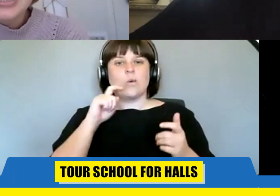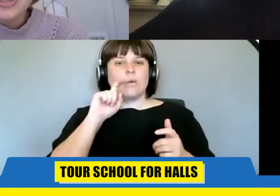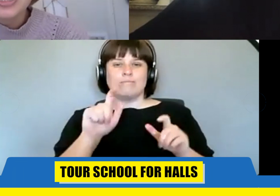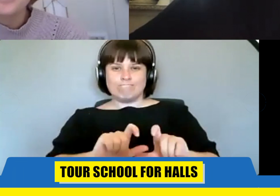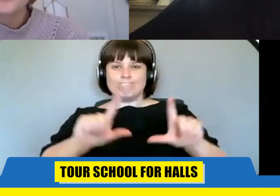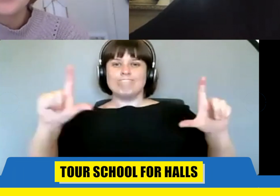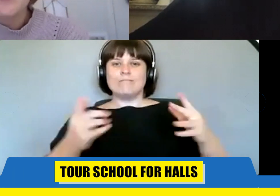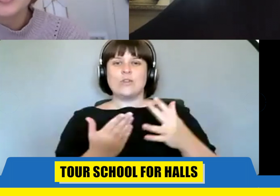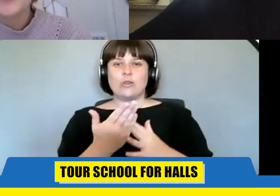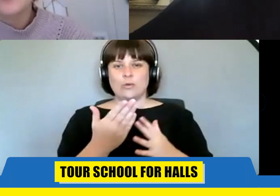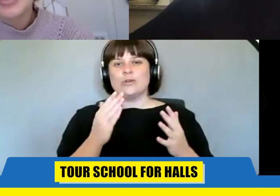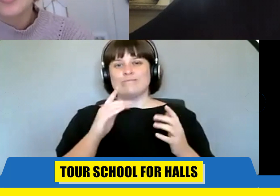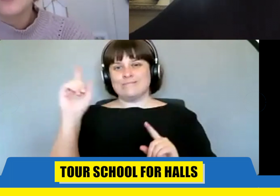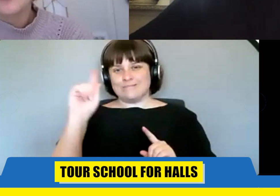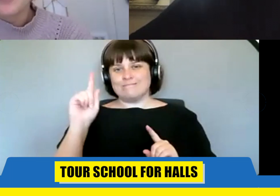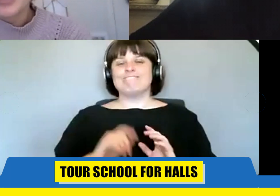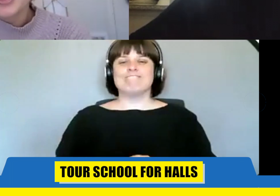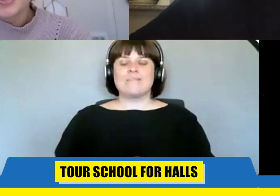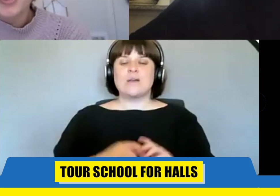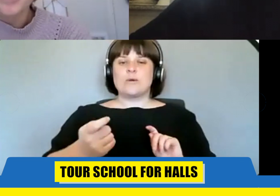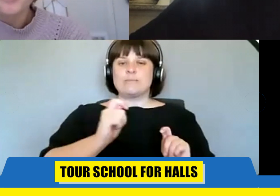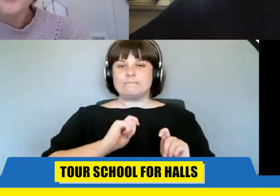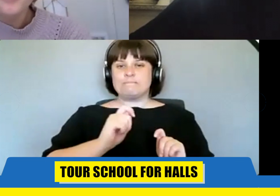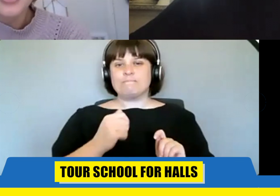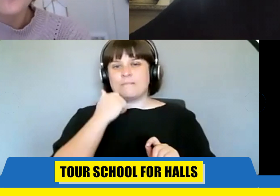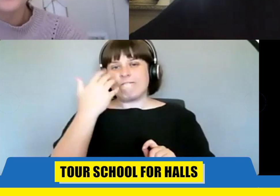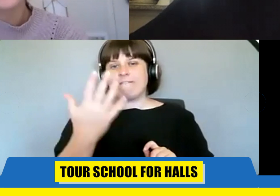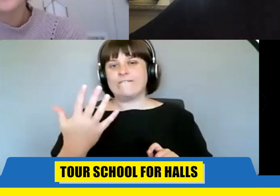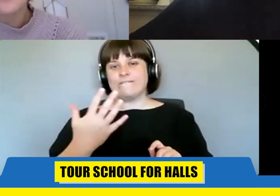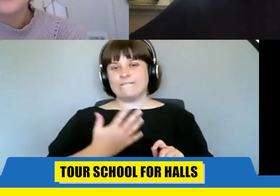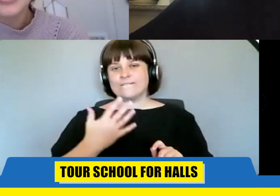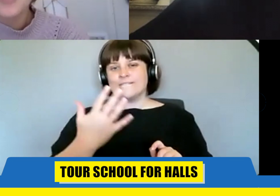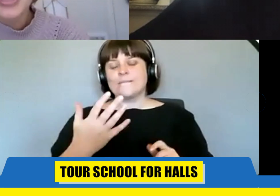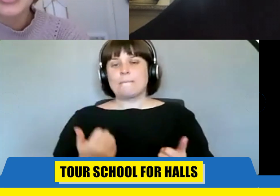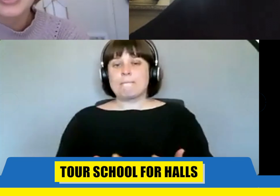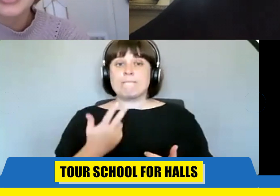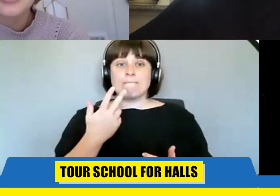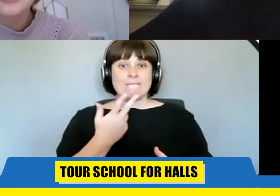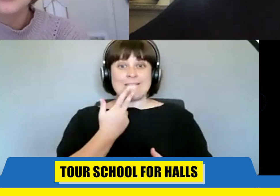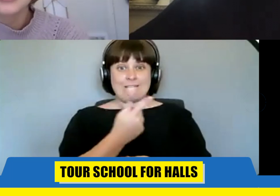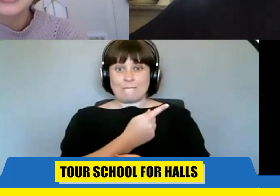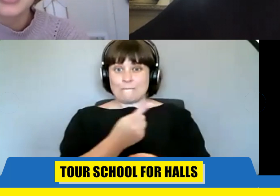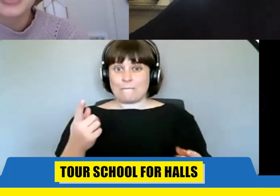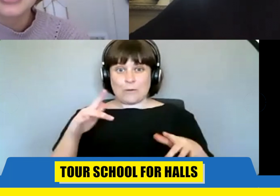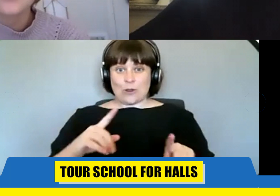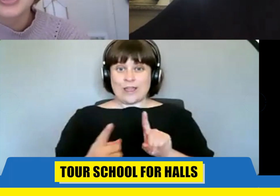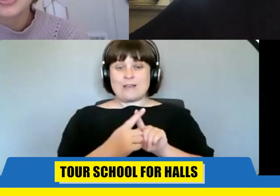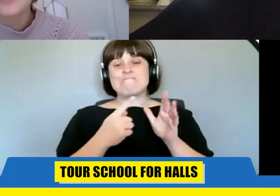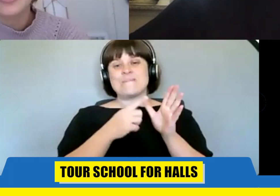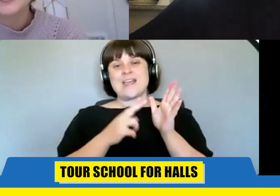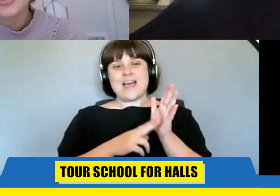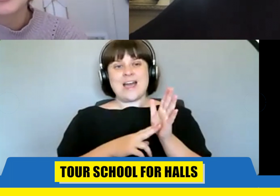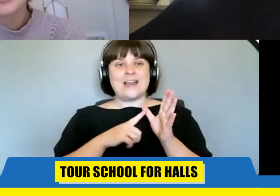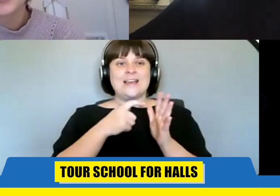throughout the session, and we'll swap over every 15 minutes or so. For those of you I haven't met, I'm Anna Kennedy, the Connecting Places Manager